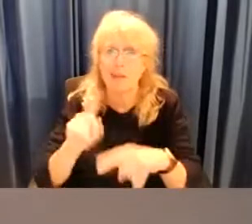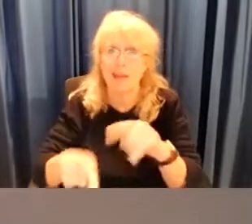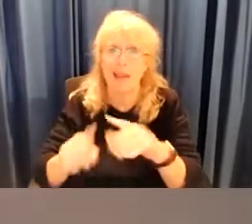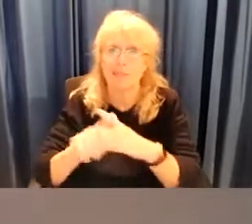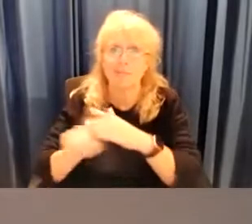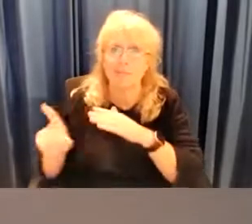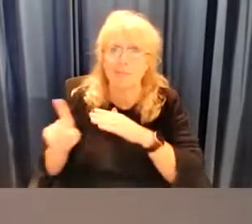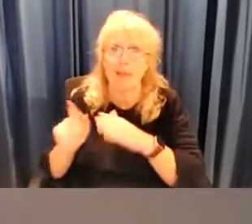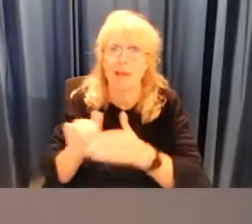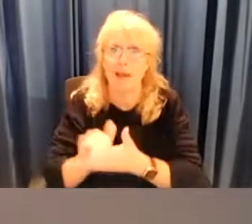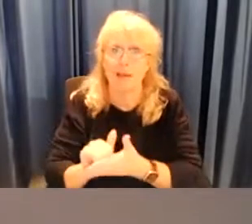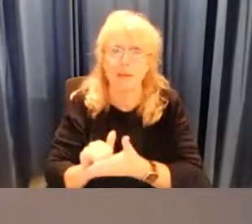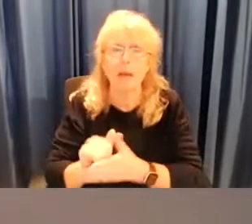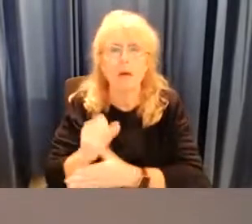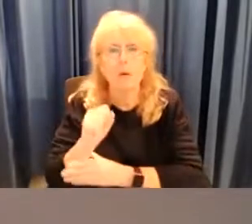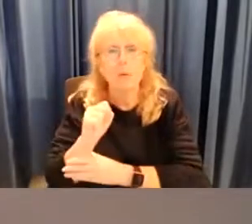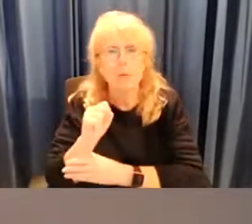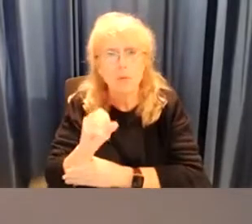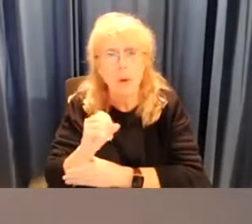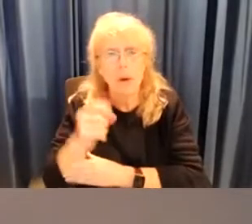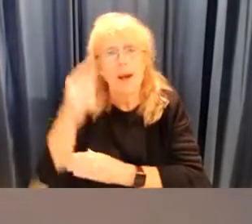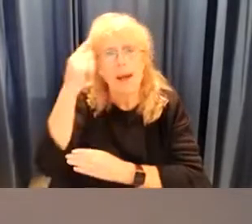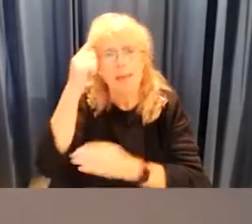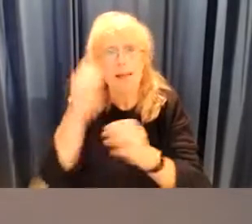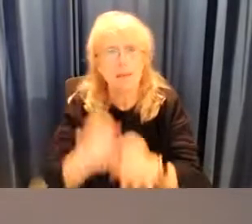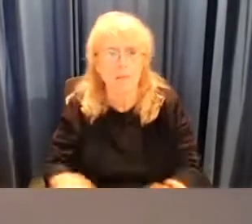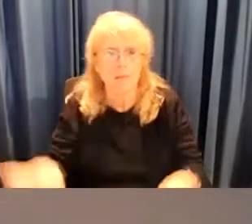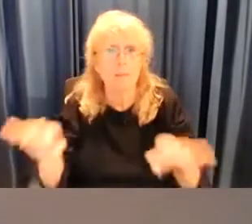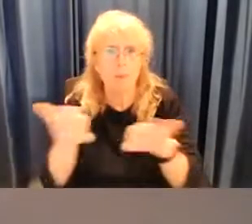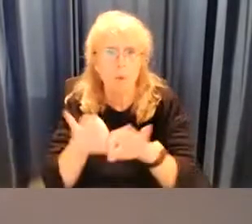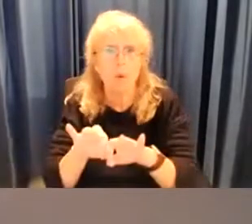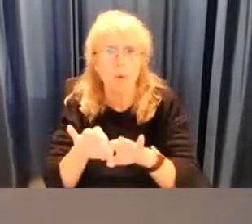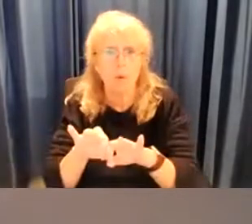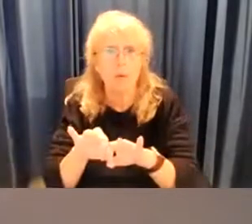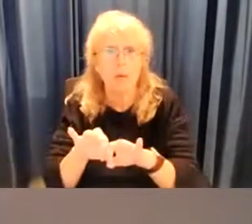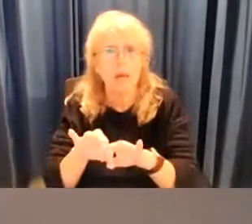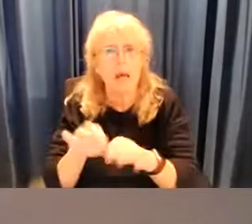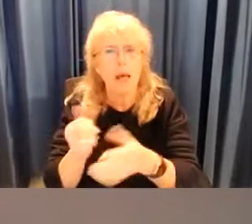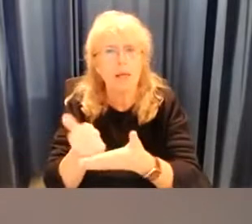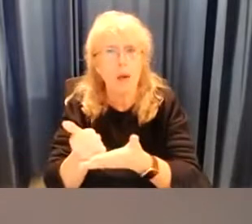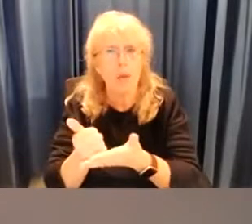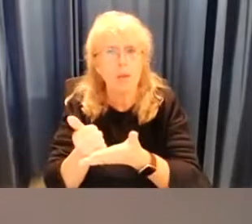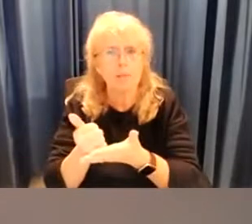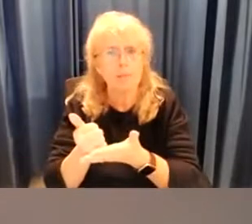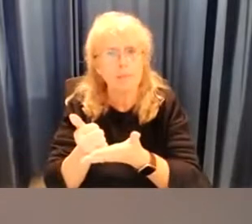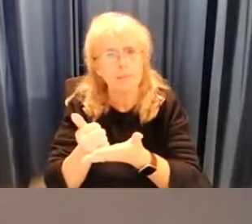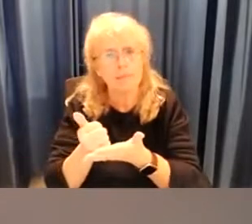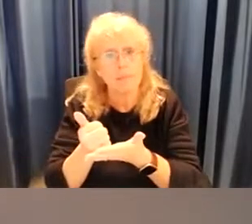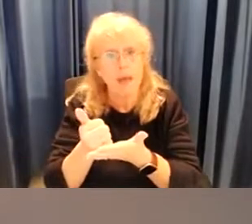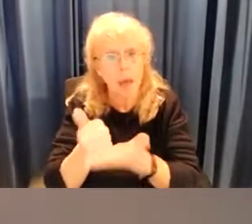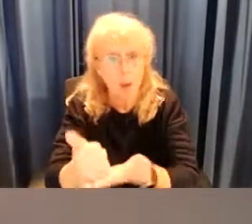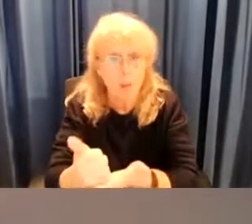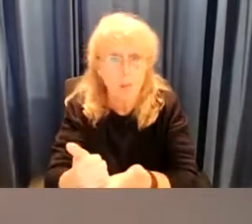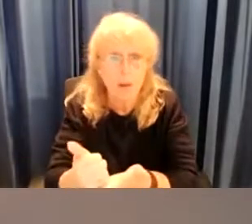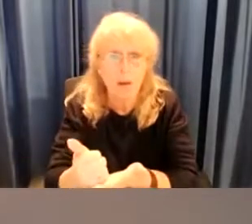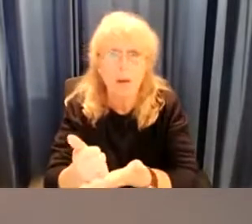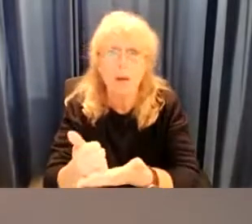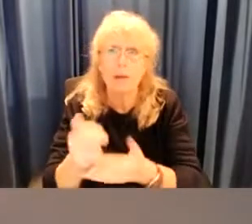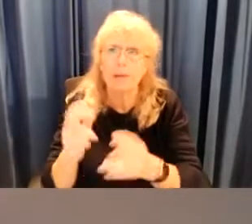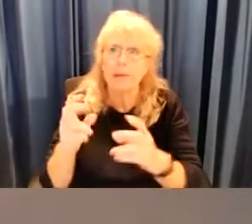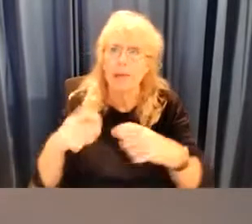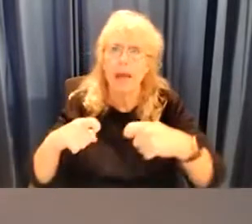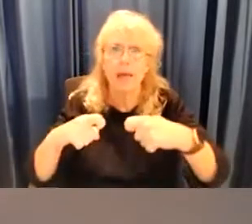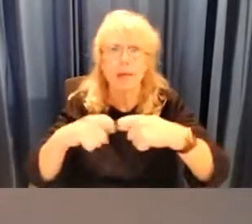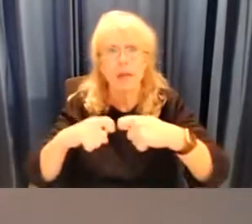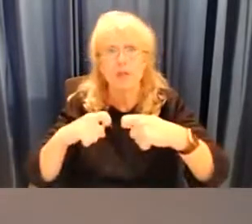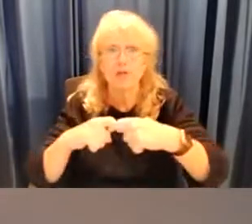So I do think it's important that we, you know, help the electric vehicle grid,